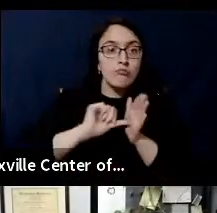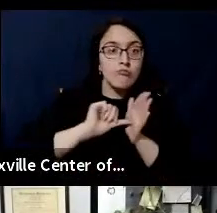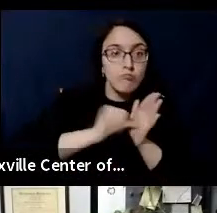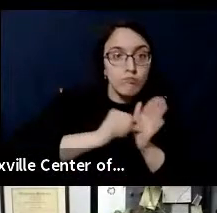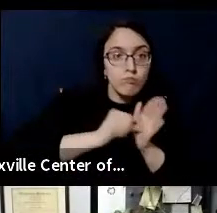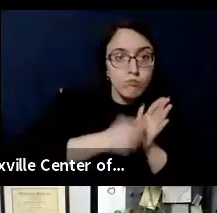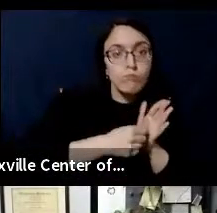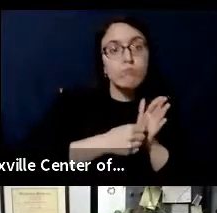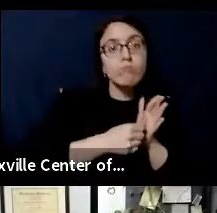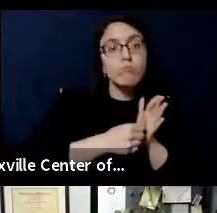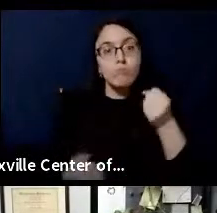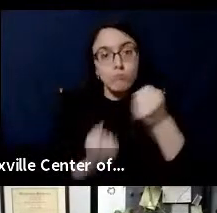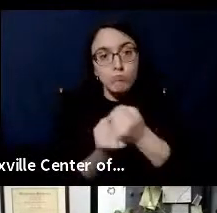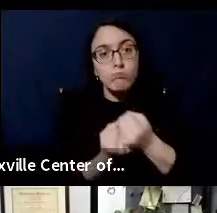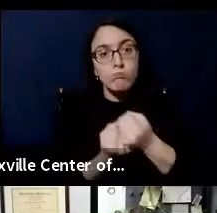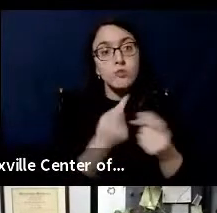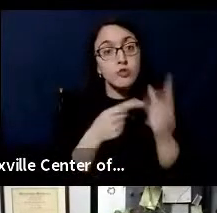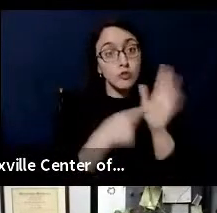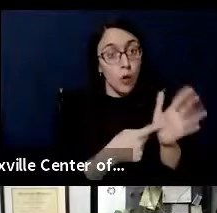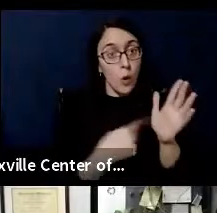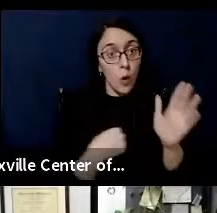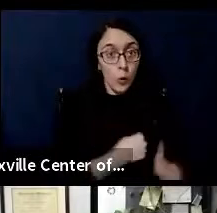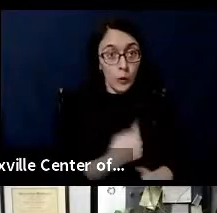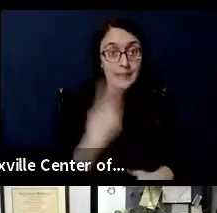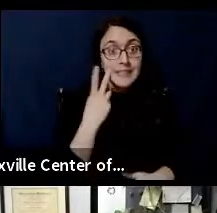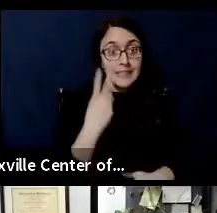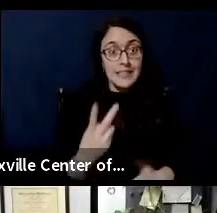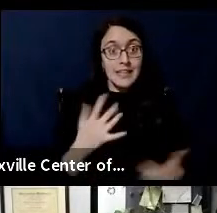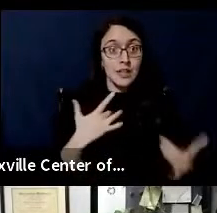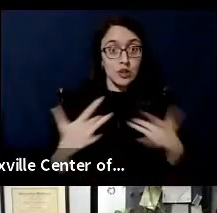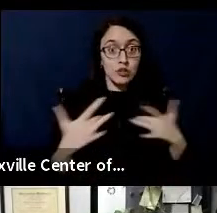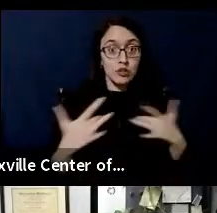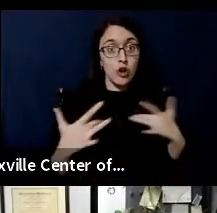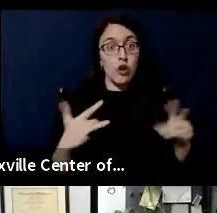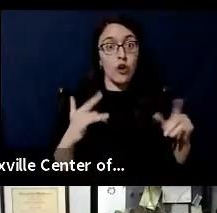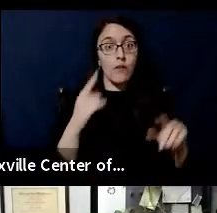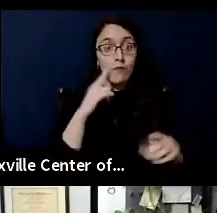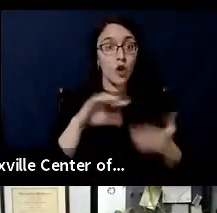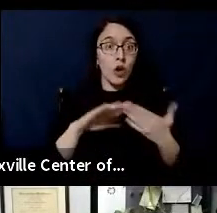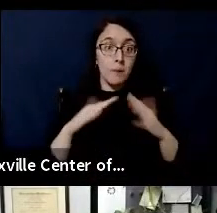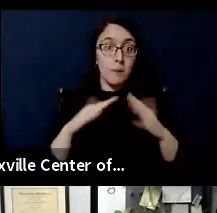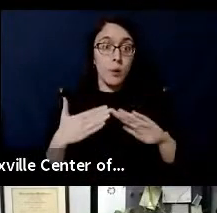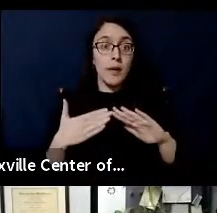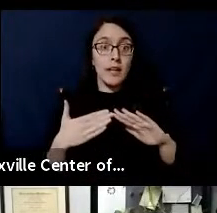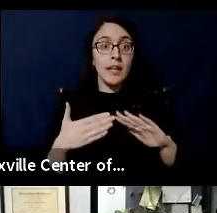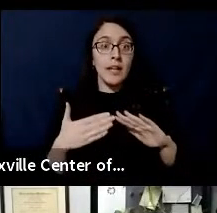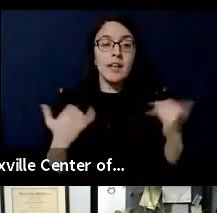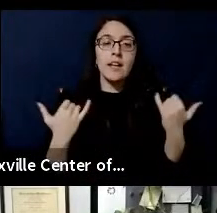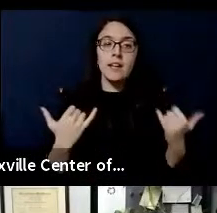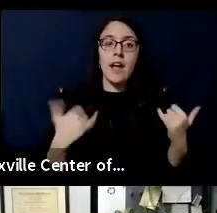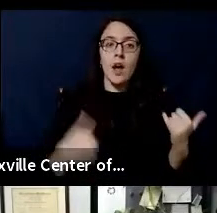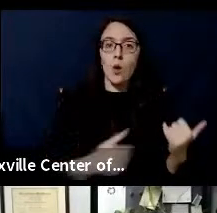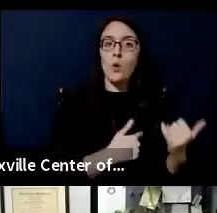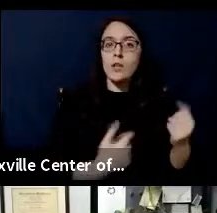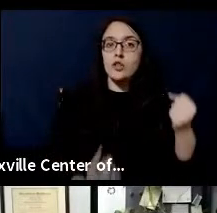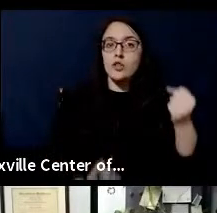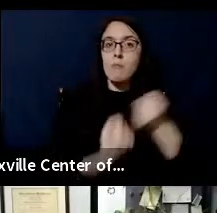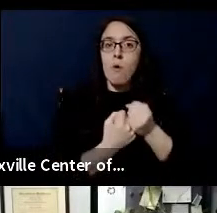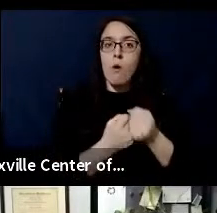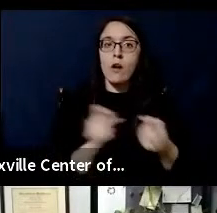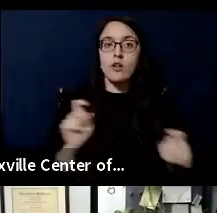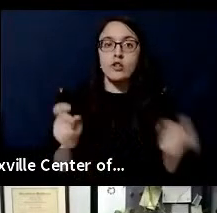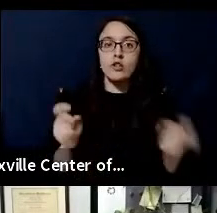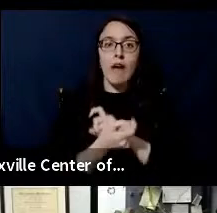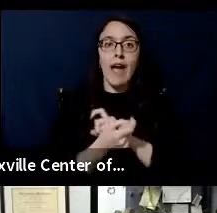fact that we do see this as a concern for the community, and which is why we are supportive of changing the